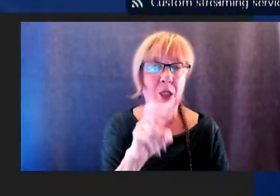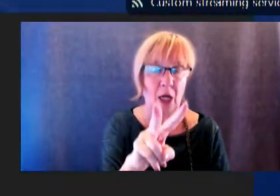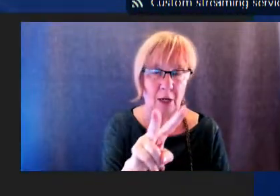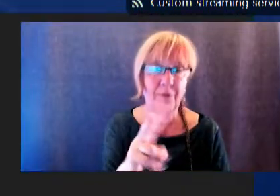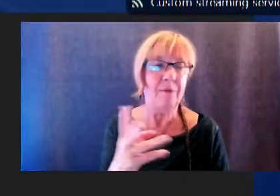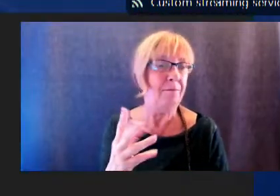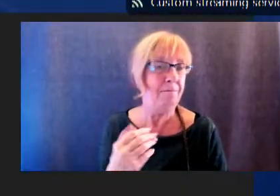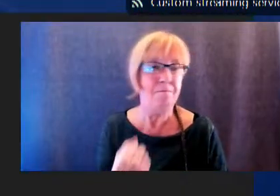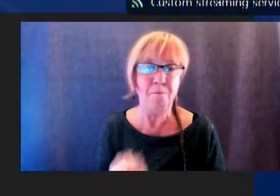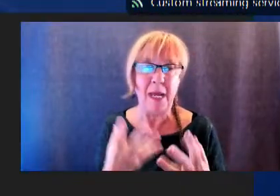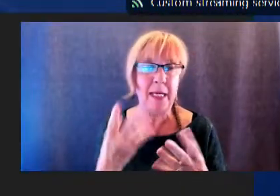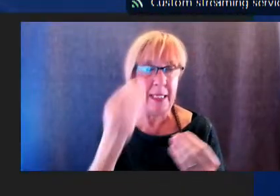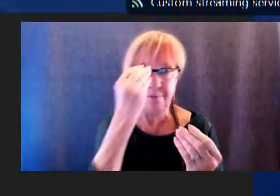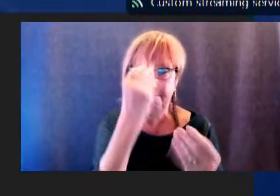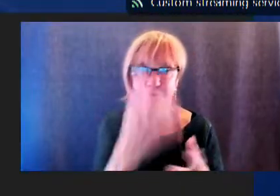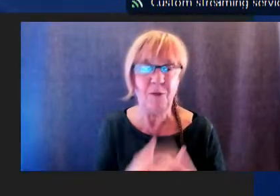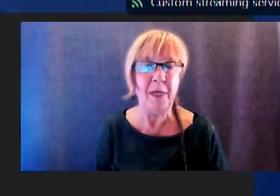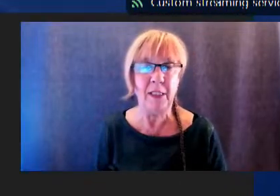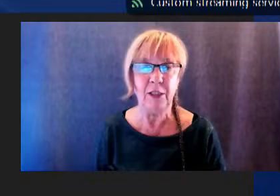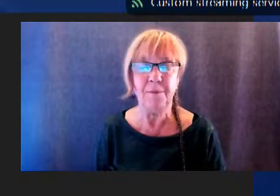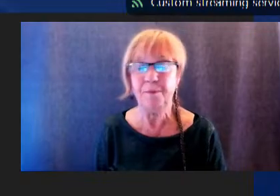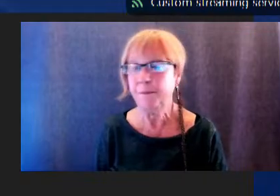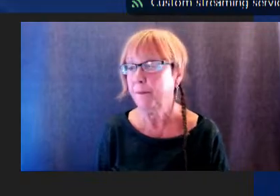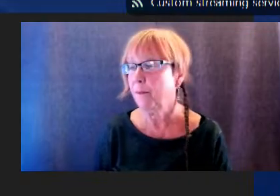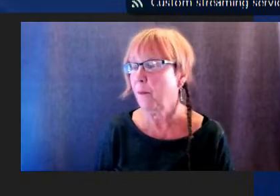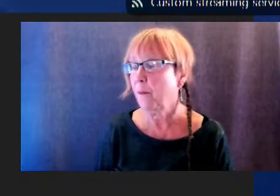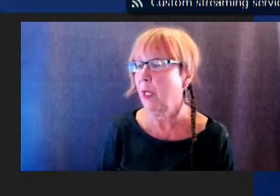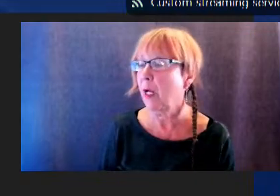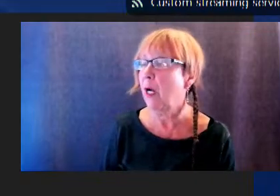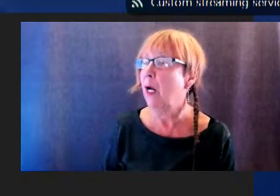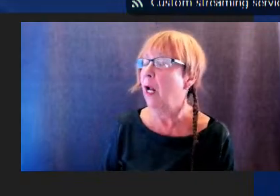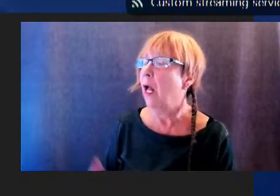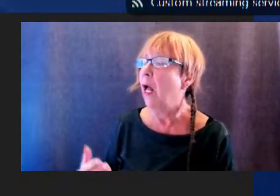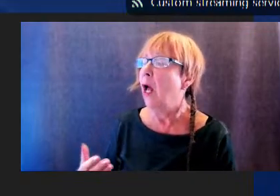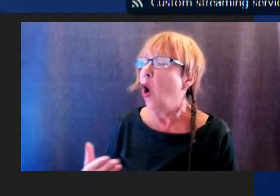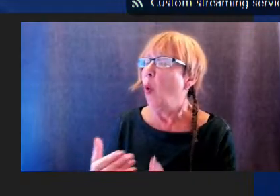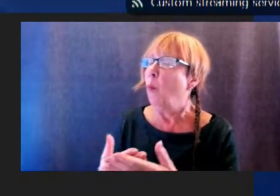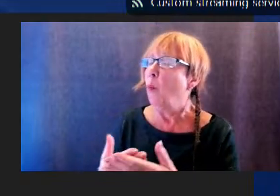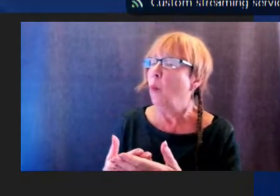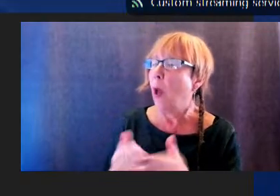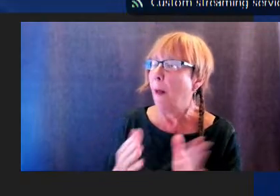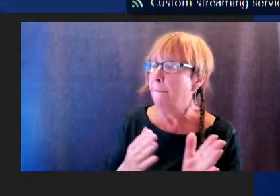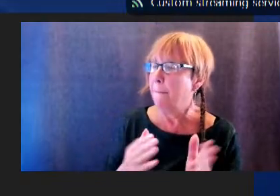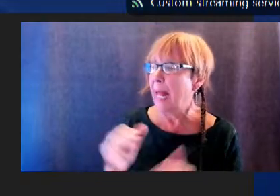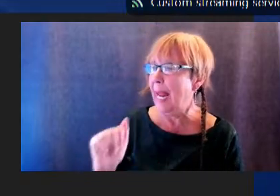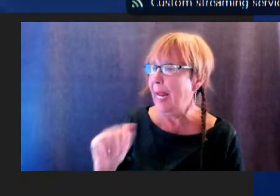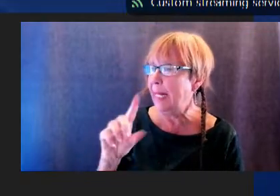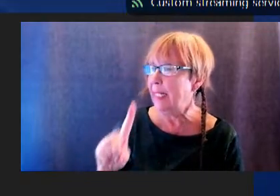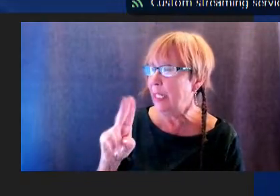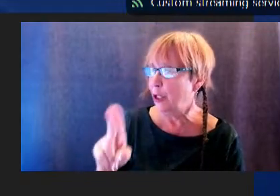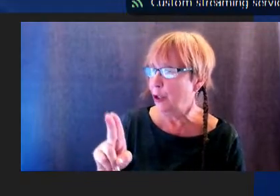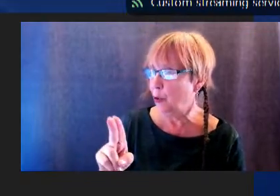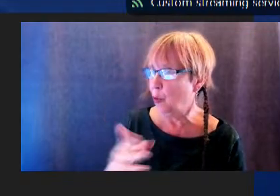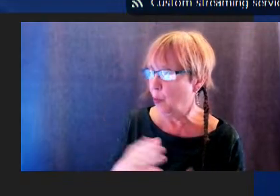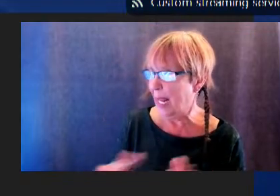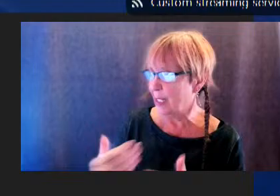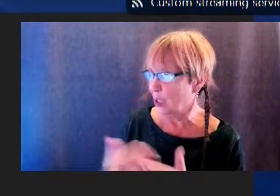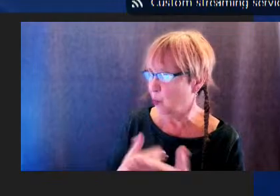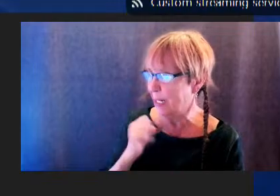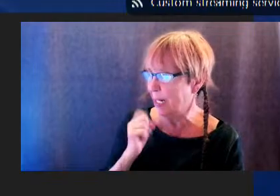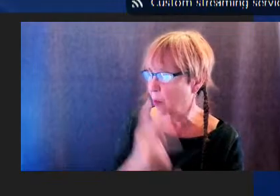Thank you. And another one for you. Do the pre-approved ADU plans include architectural and structural plans and